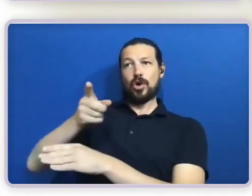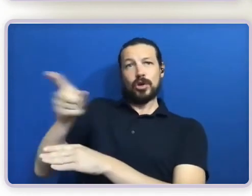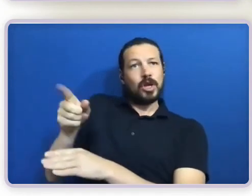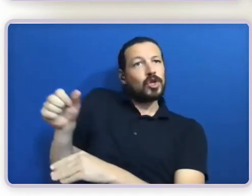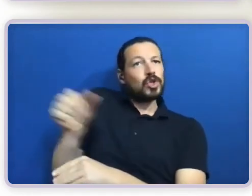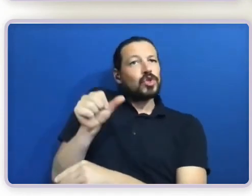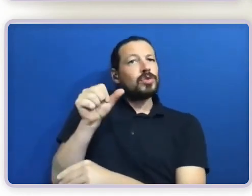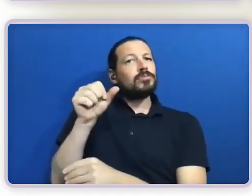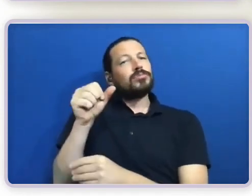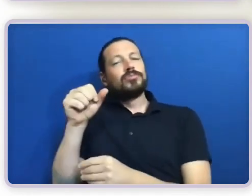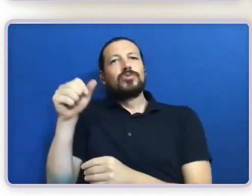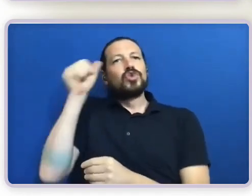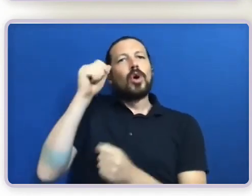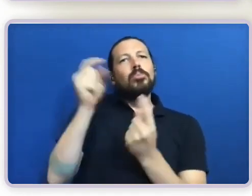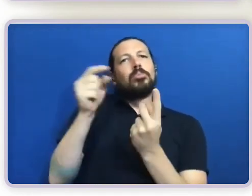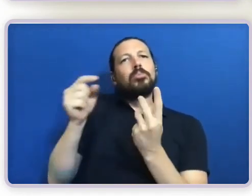client?